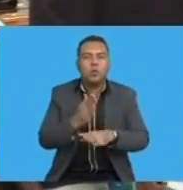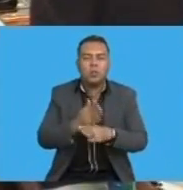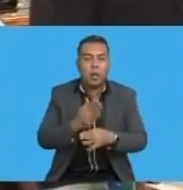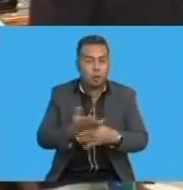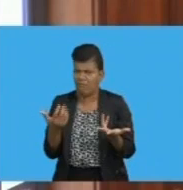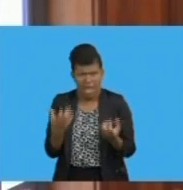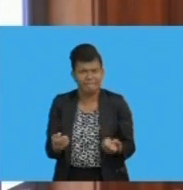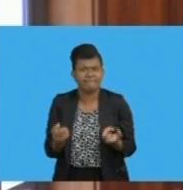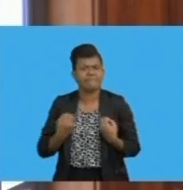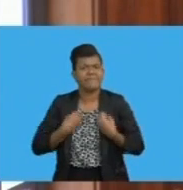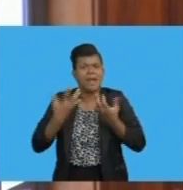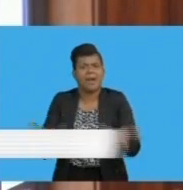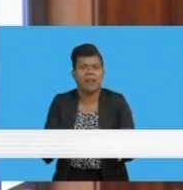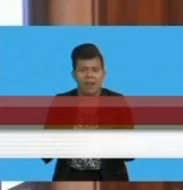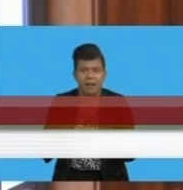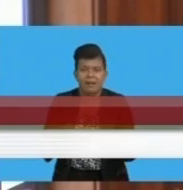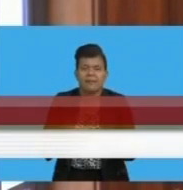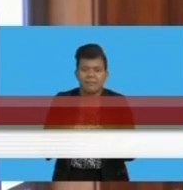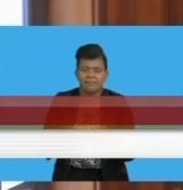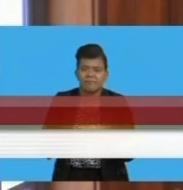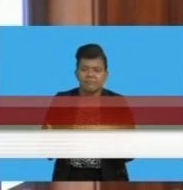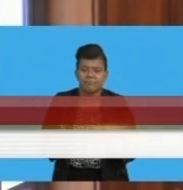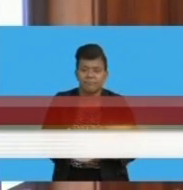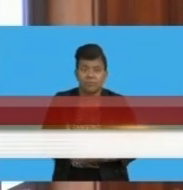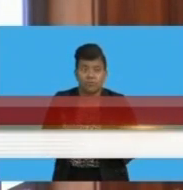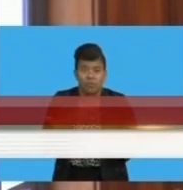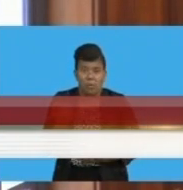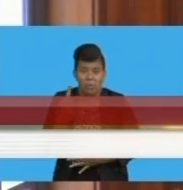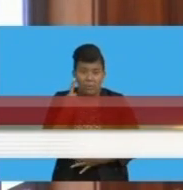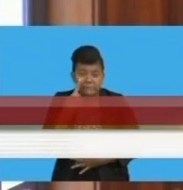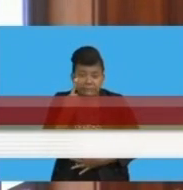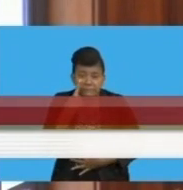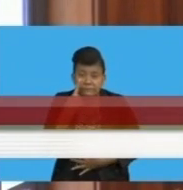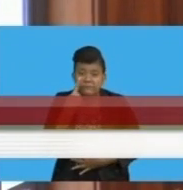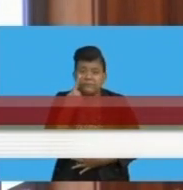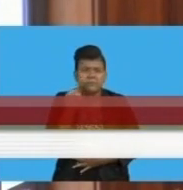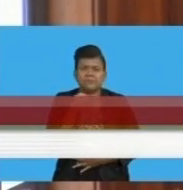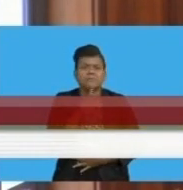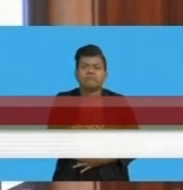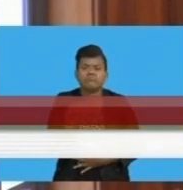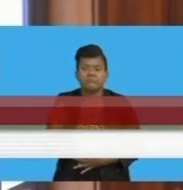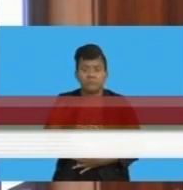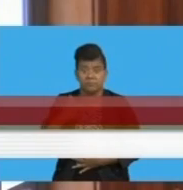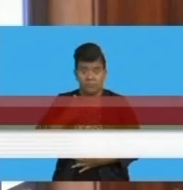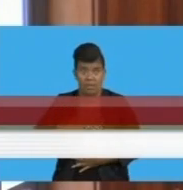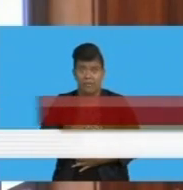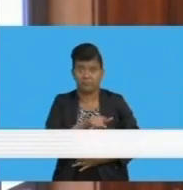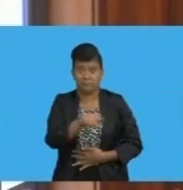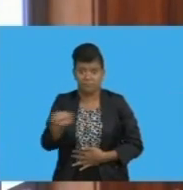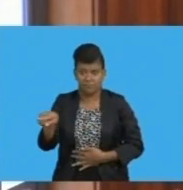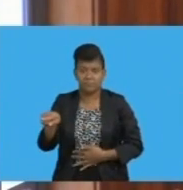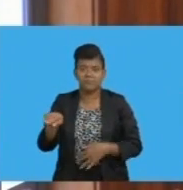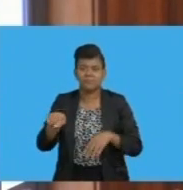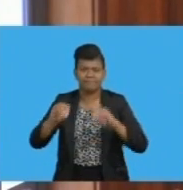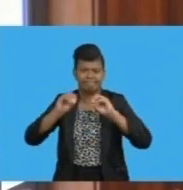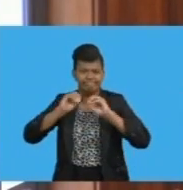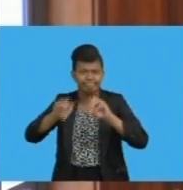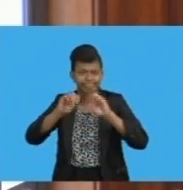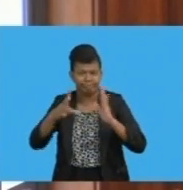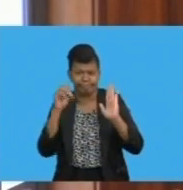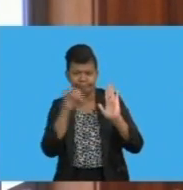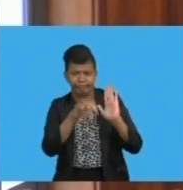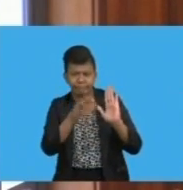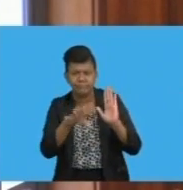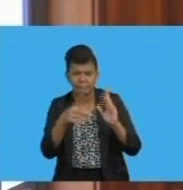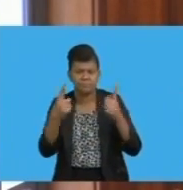sitting of Parliament. There is an ambiguity whether we are trying to stop any postings as a direct result of photographs